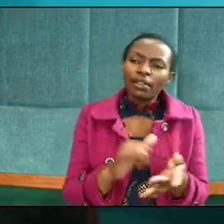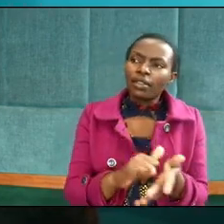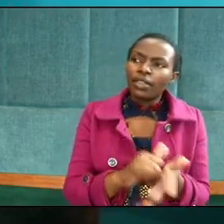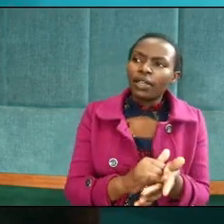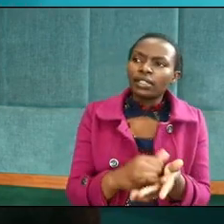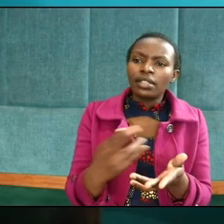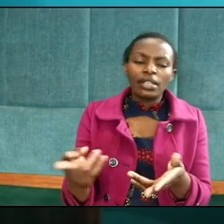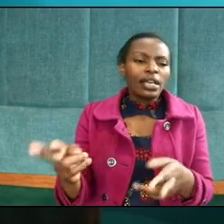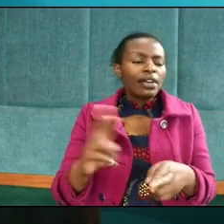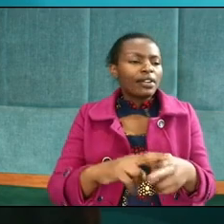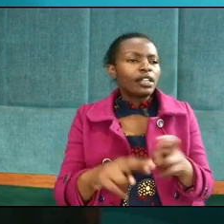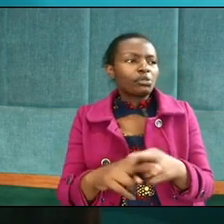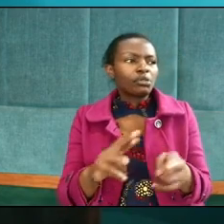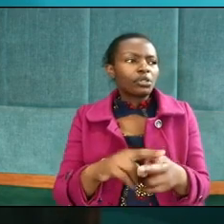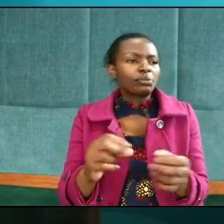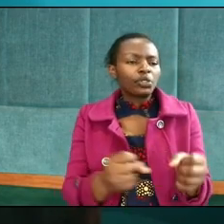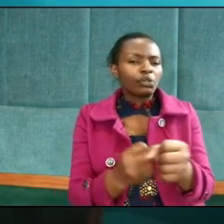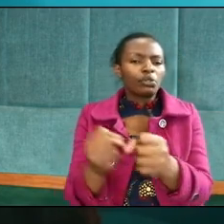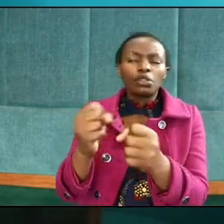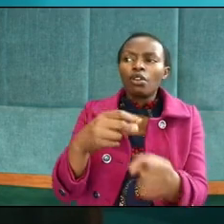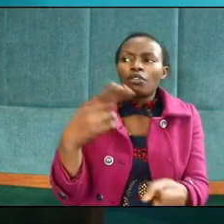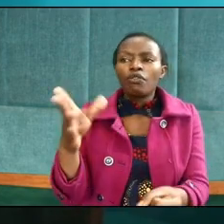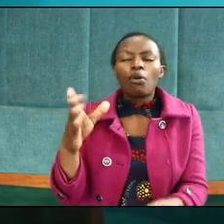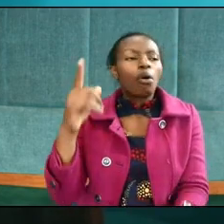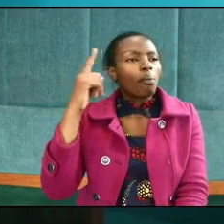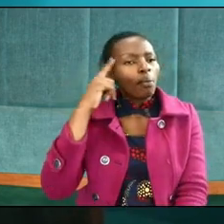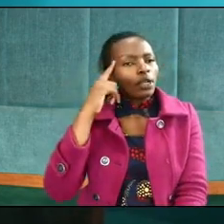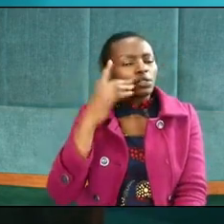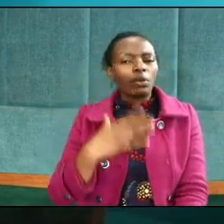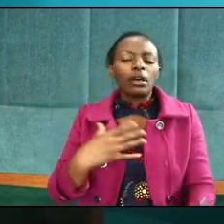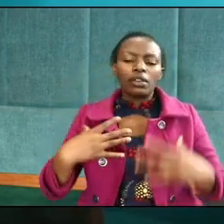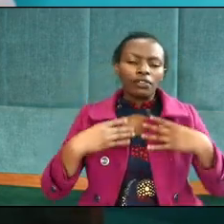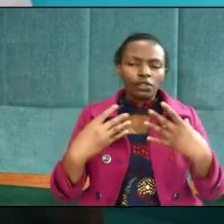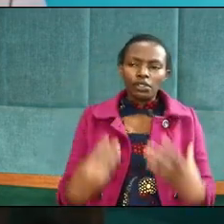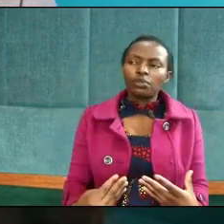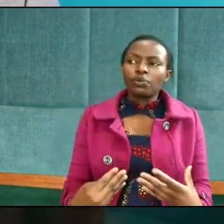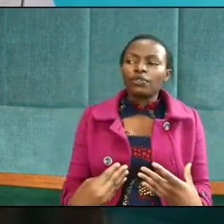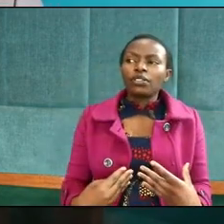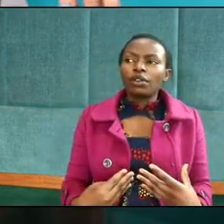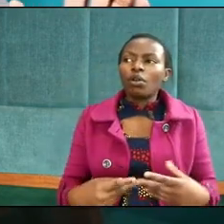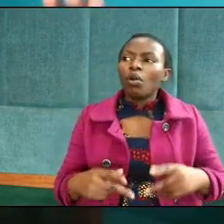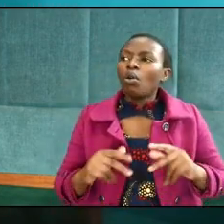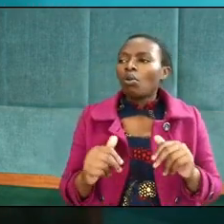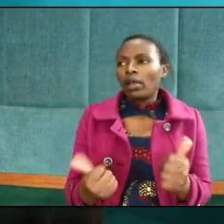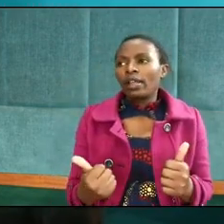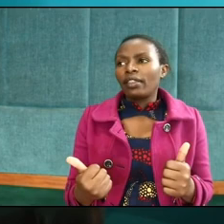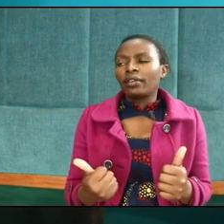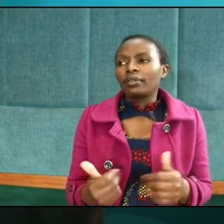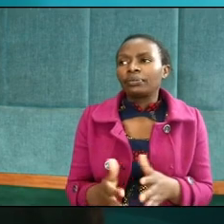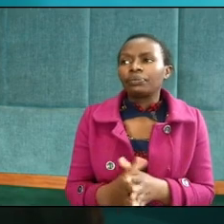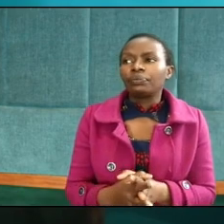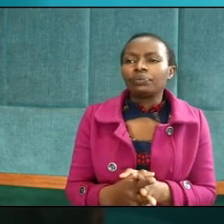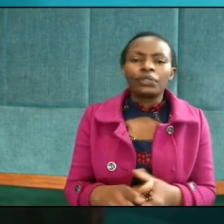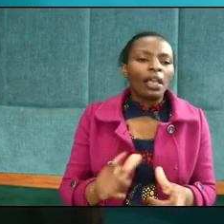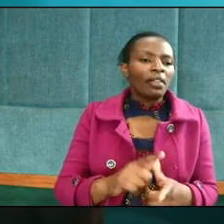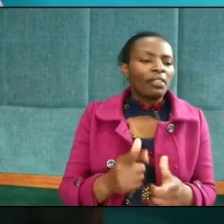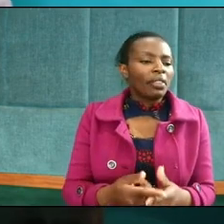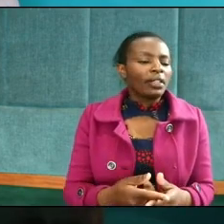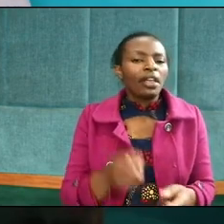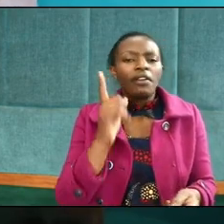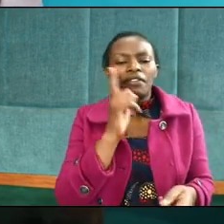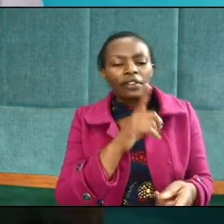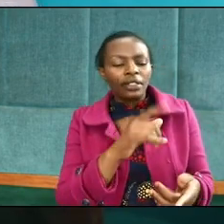are essential for mental and physical well-being. And they concluded that impaired